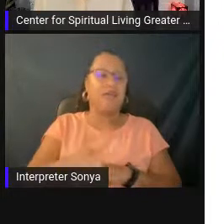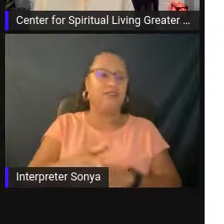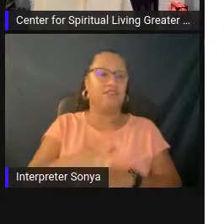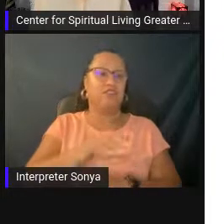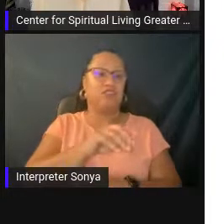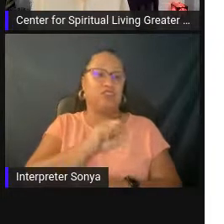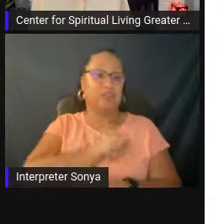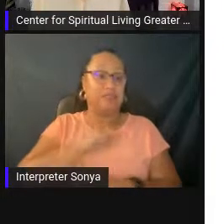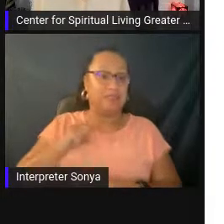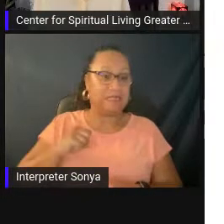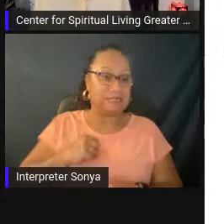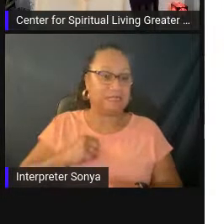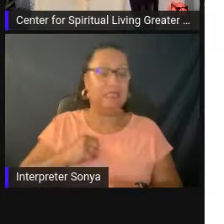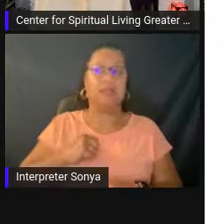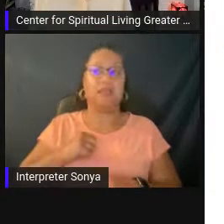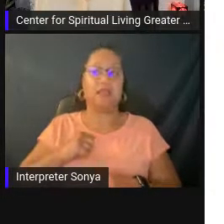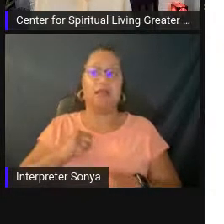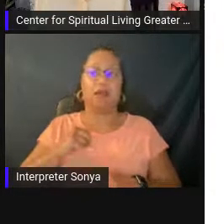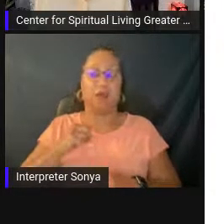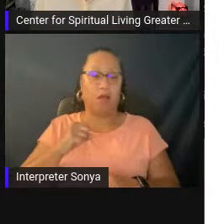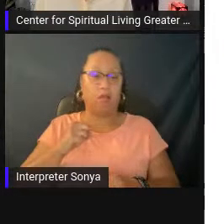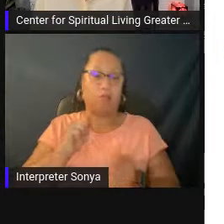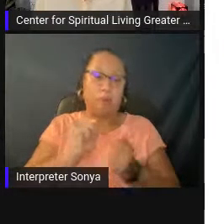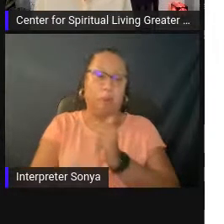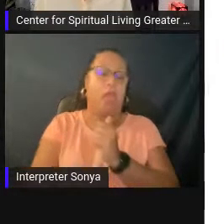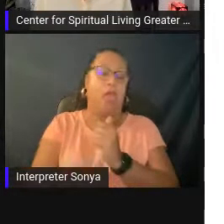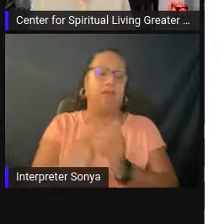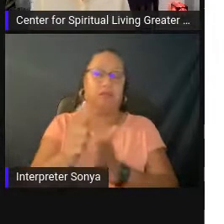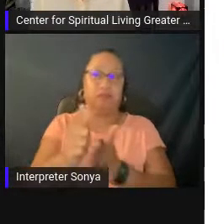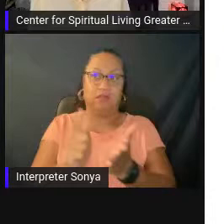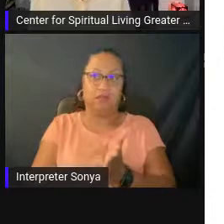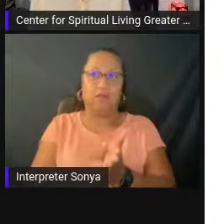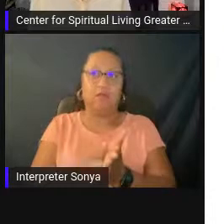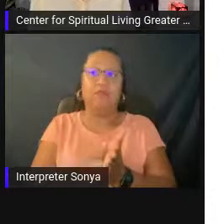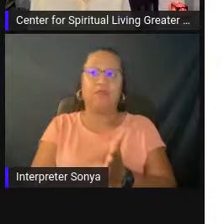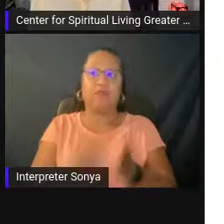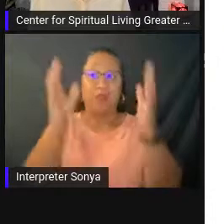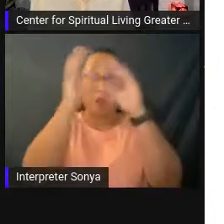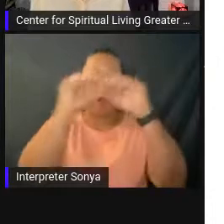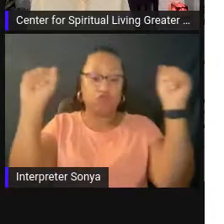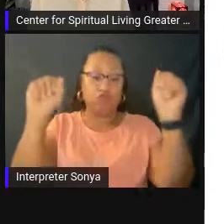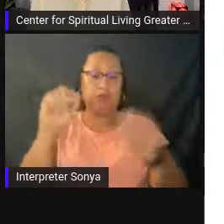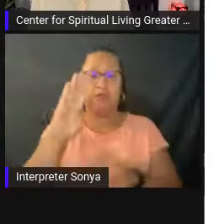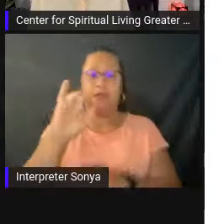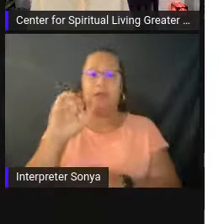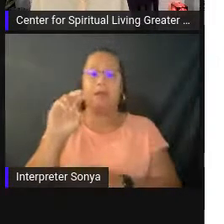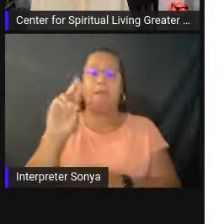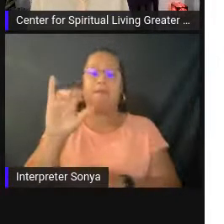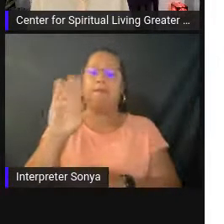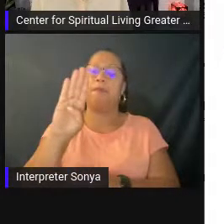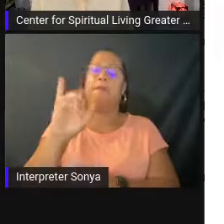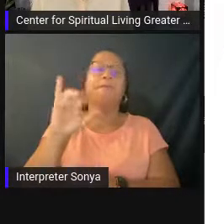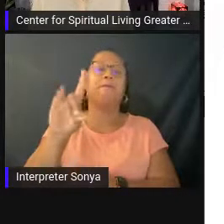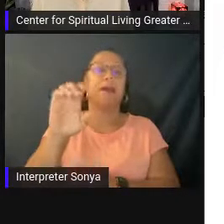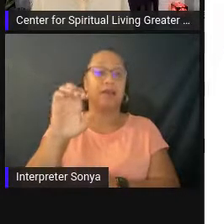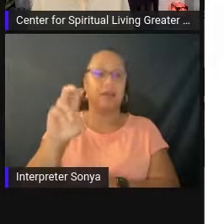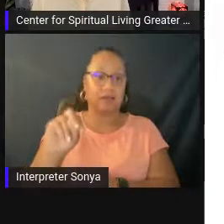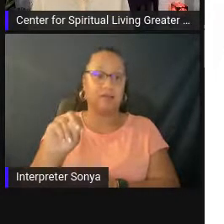Biden signed the bill into law on June 17th, 2 days before